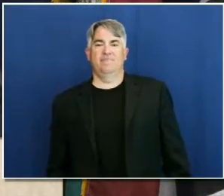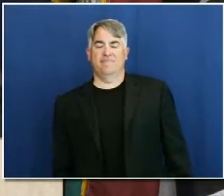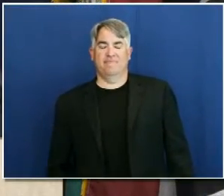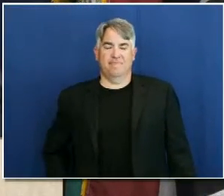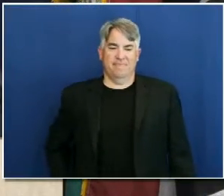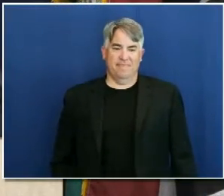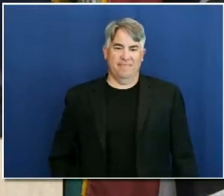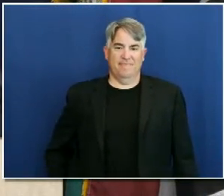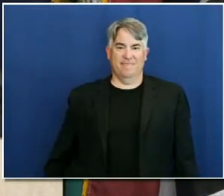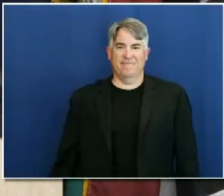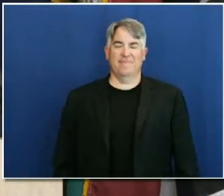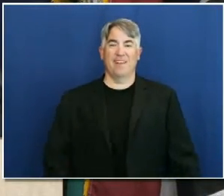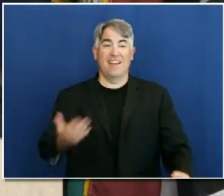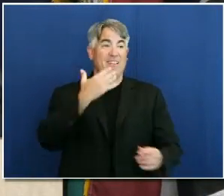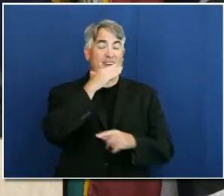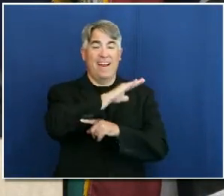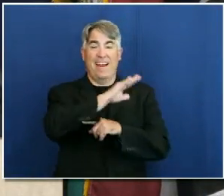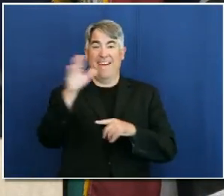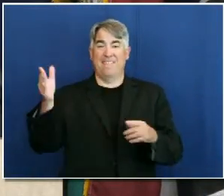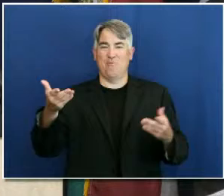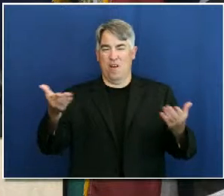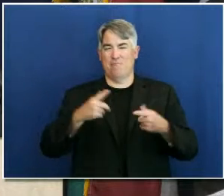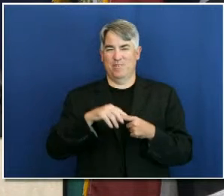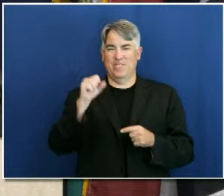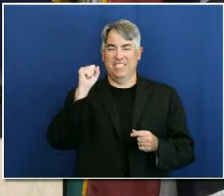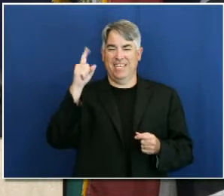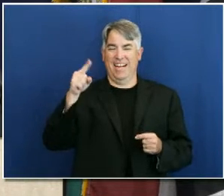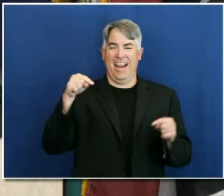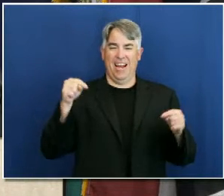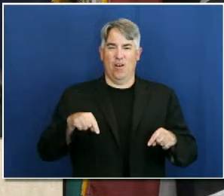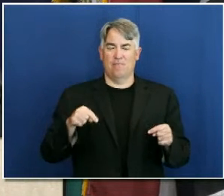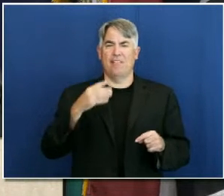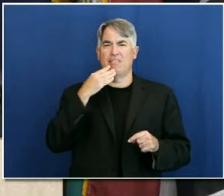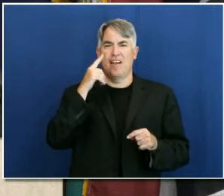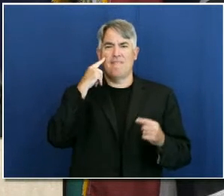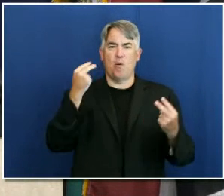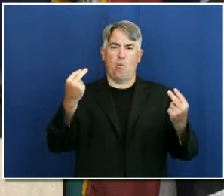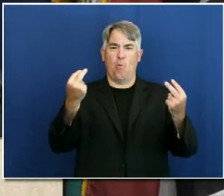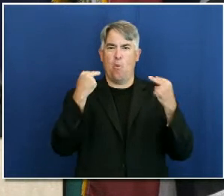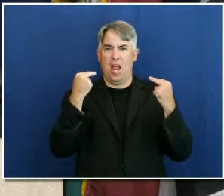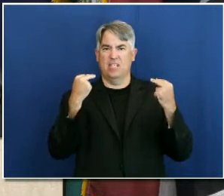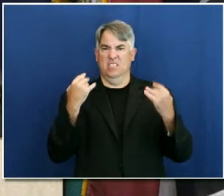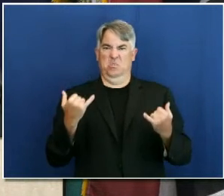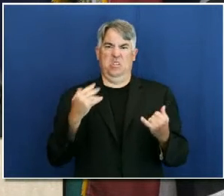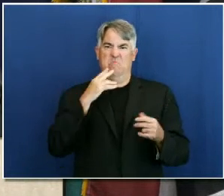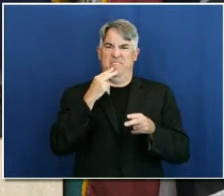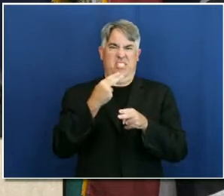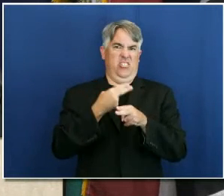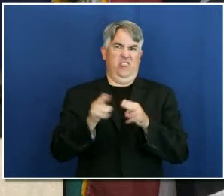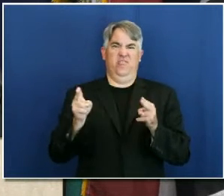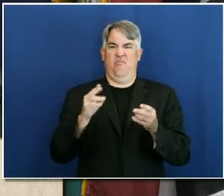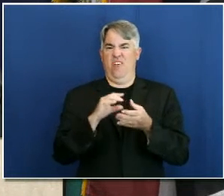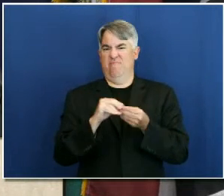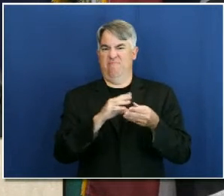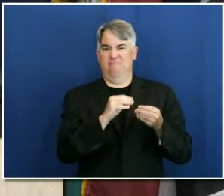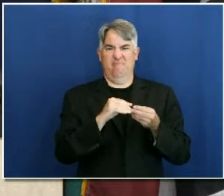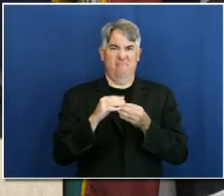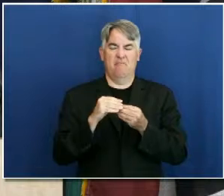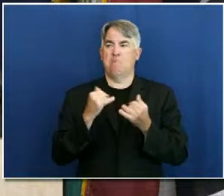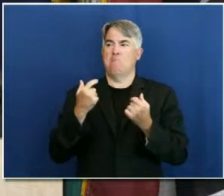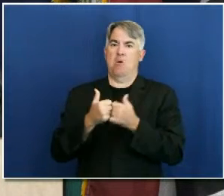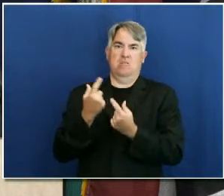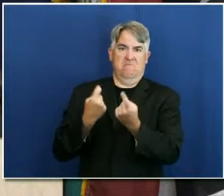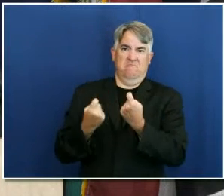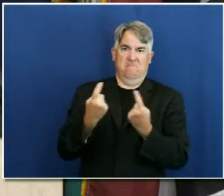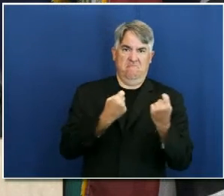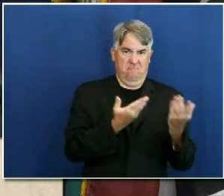Good afternoon. Thank you for joining us today. Relatively quick update, and then we will get to any questions that are there.